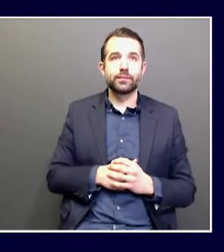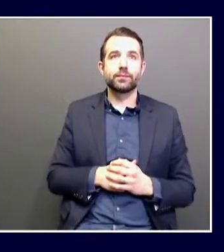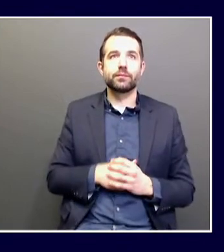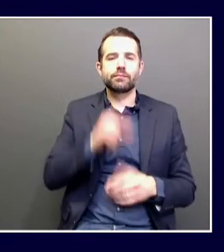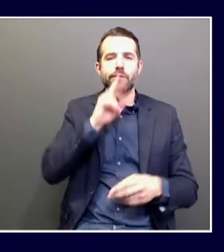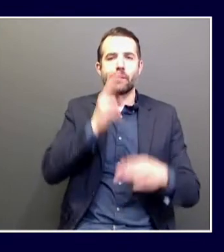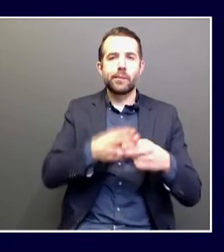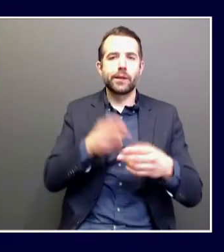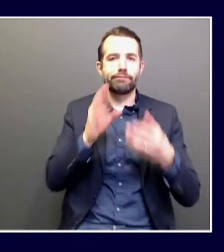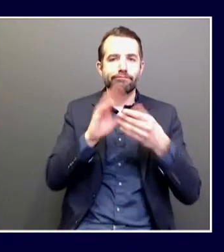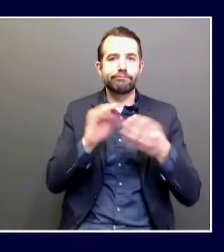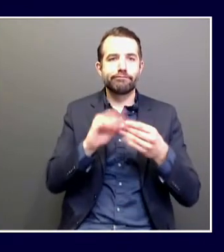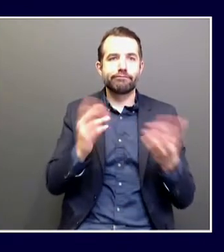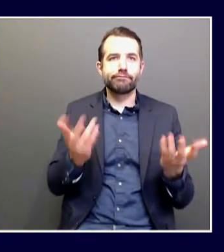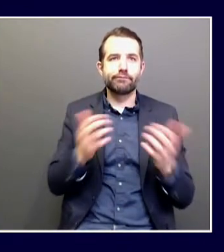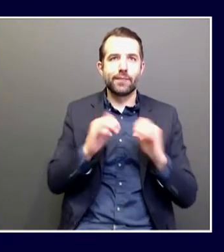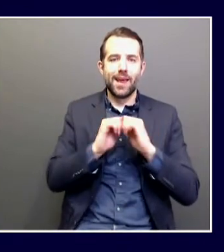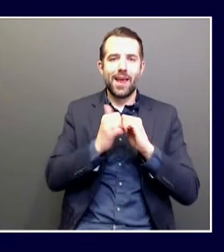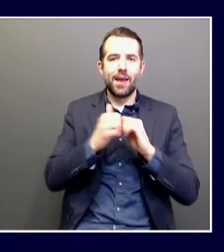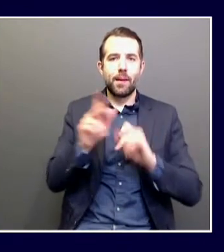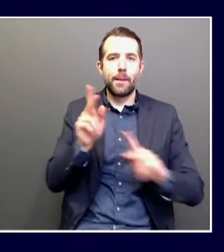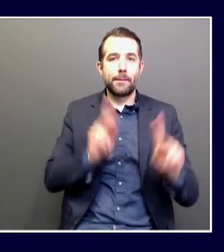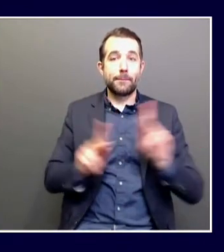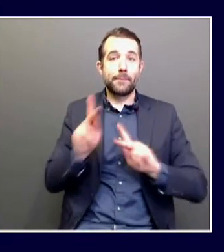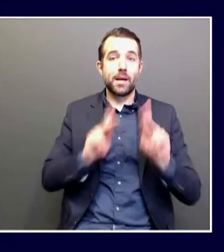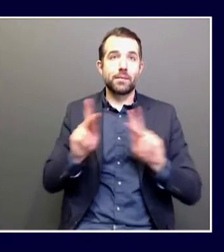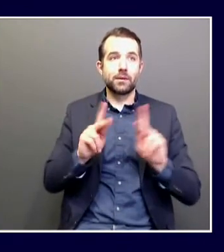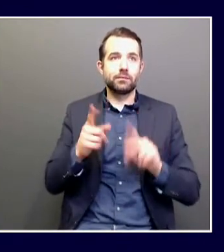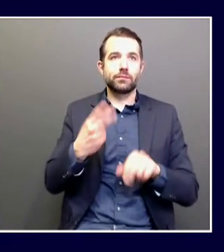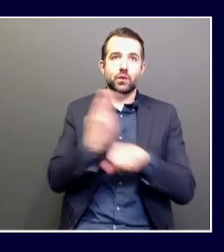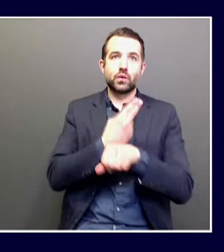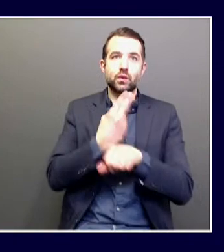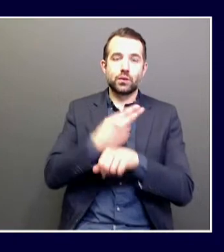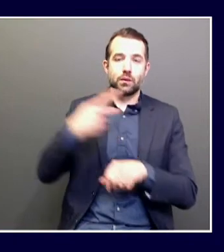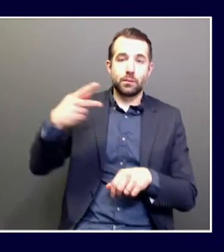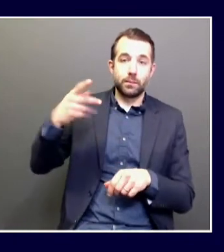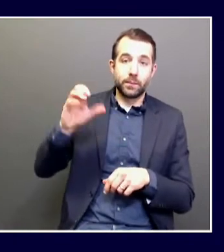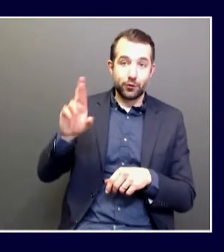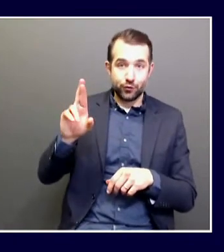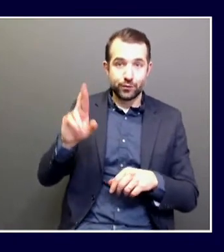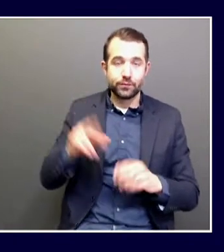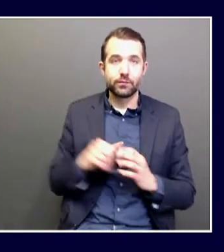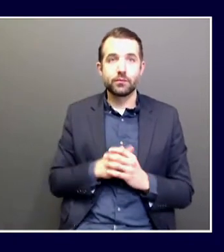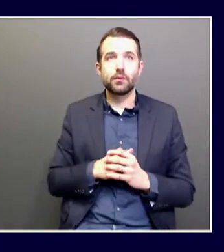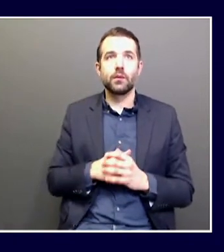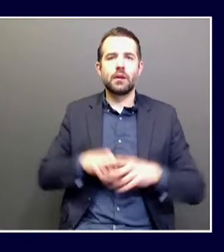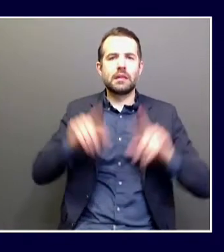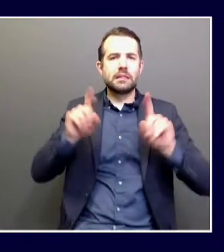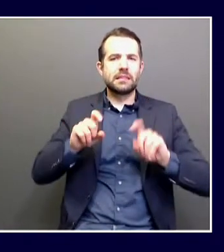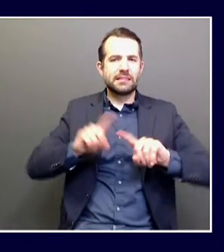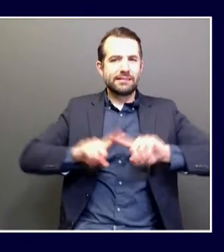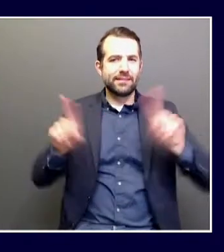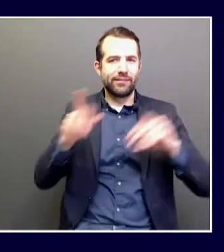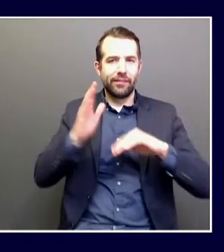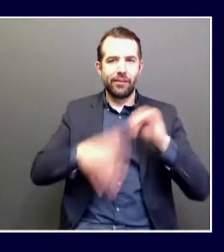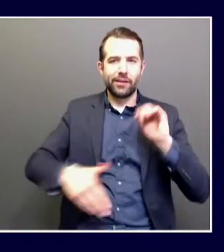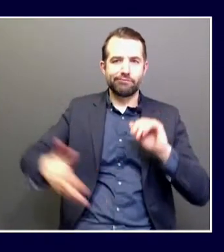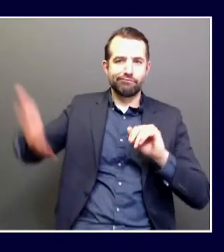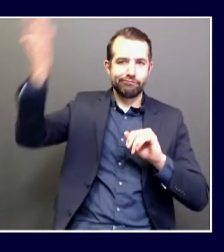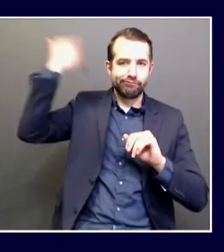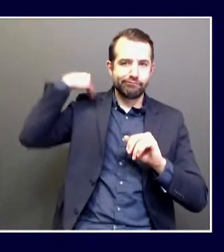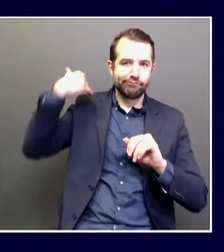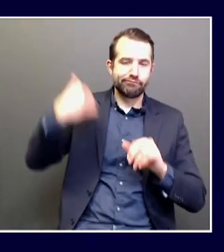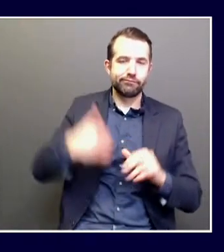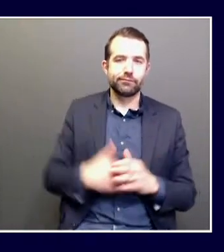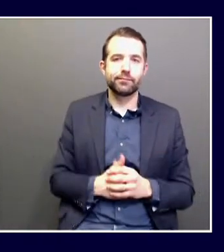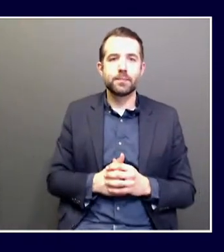are utilizing PCR tests seems quite a bit different now versus, say, a few months ago or